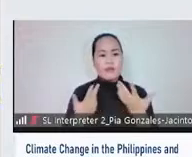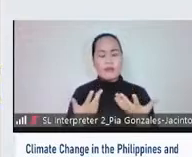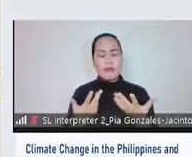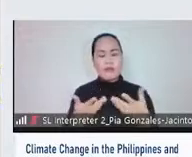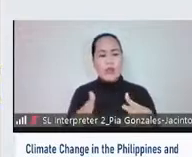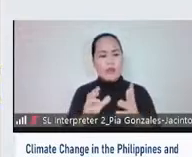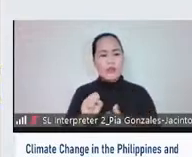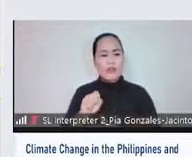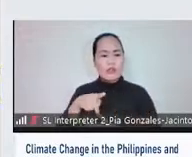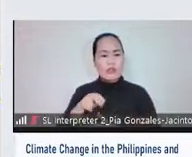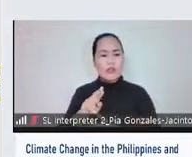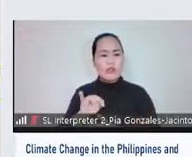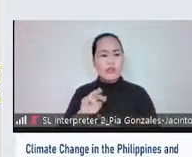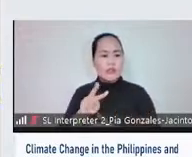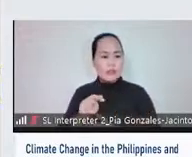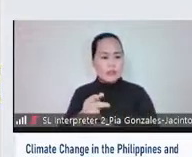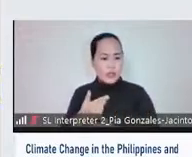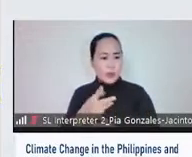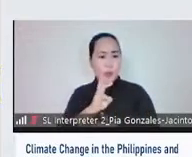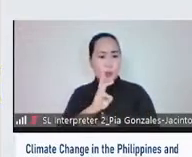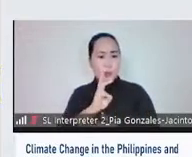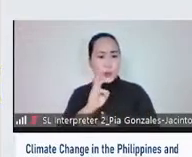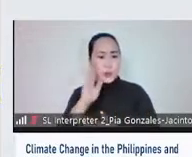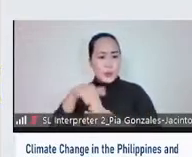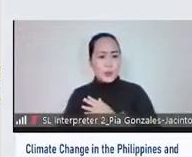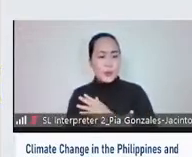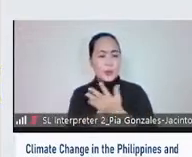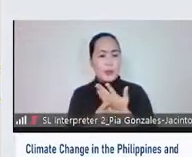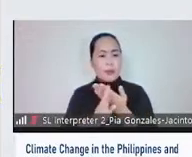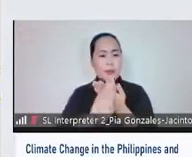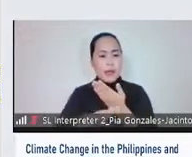spring water to flow through the back of the cave and to